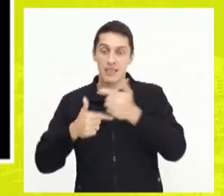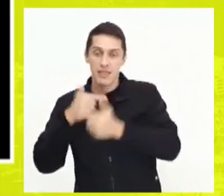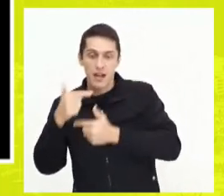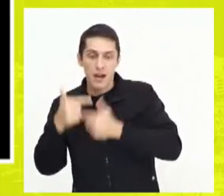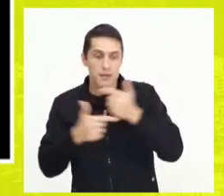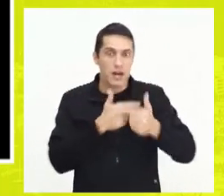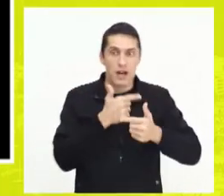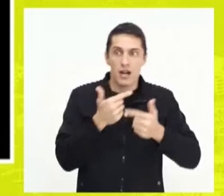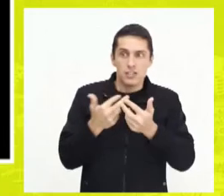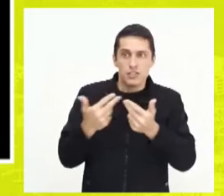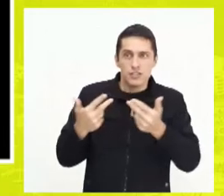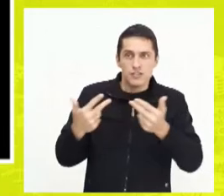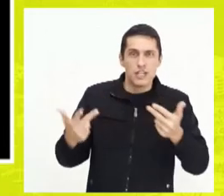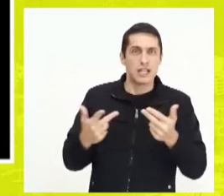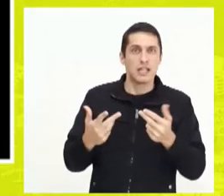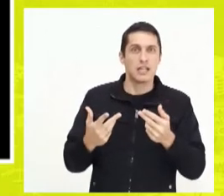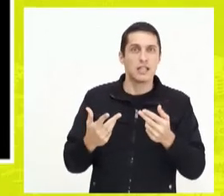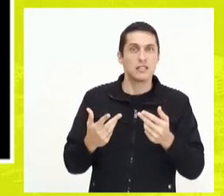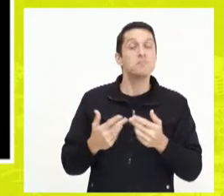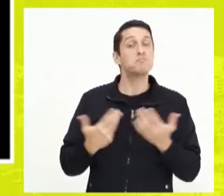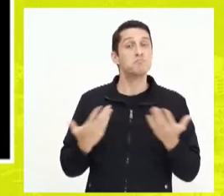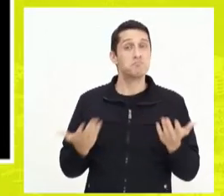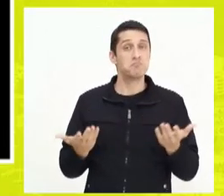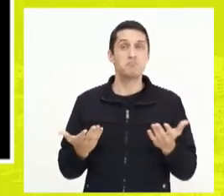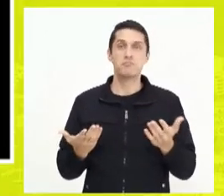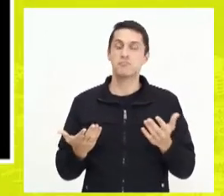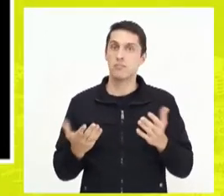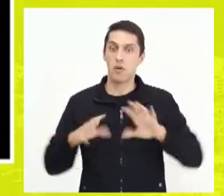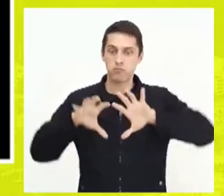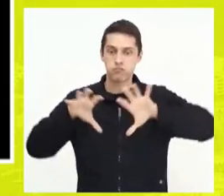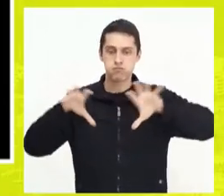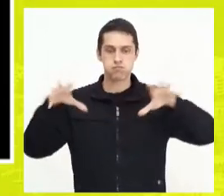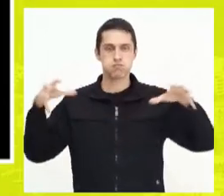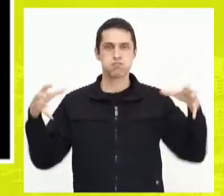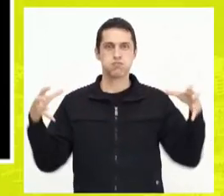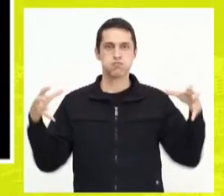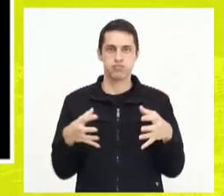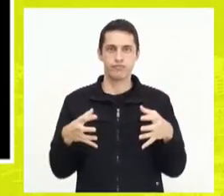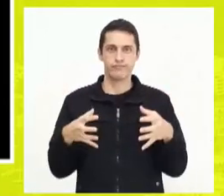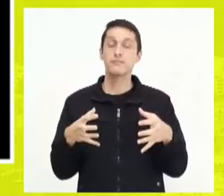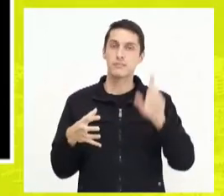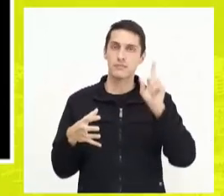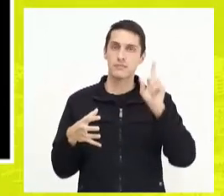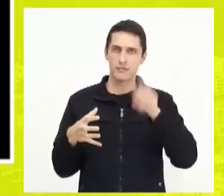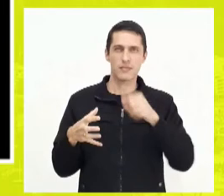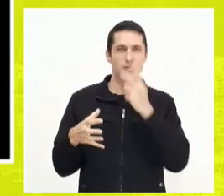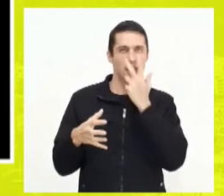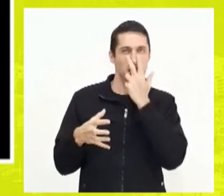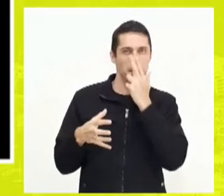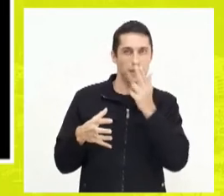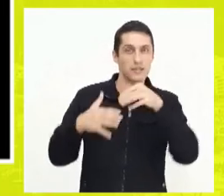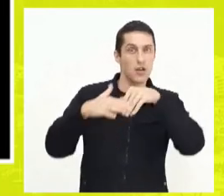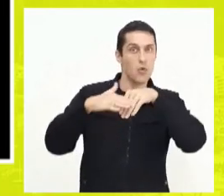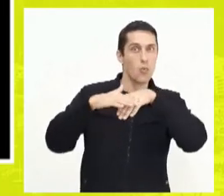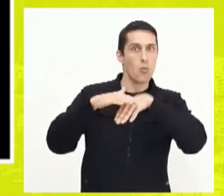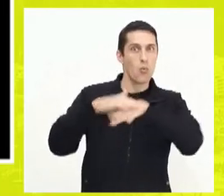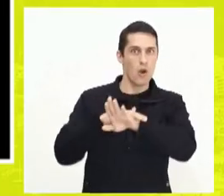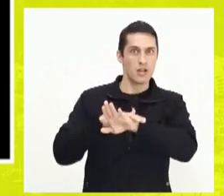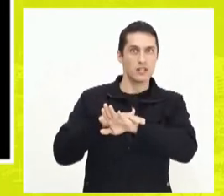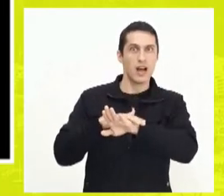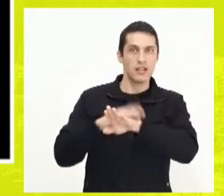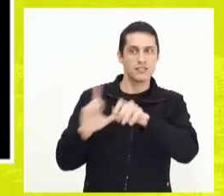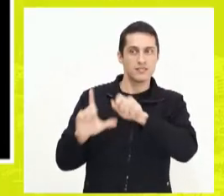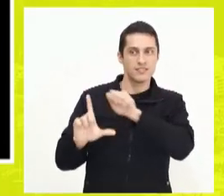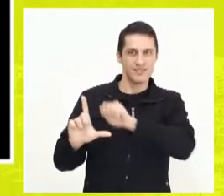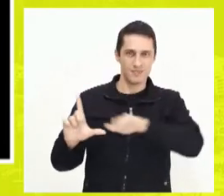about tangible intangible products everything composed this capital and that's